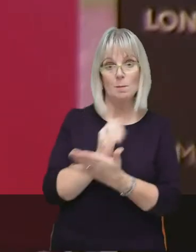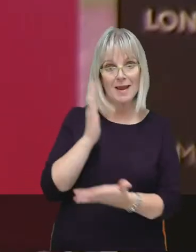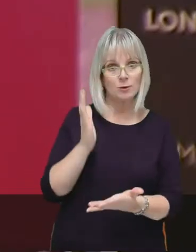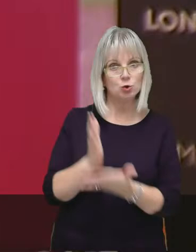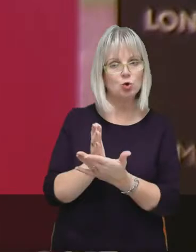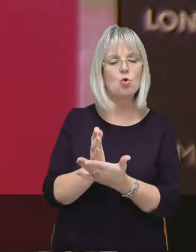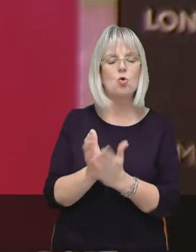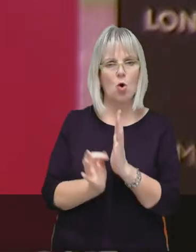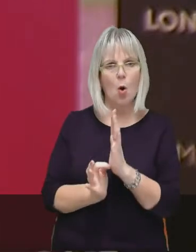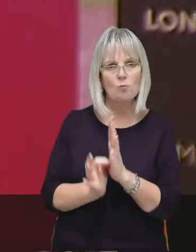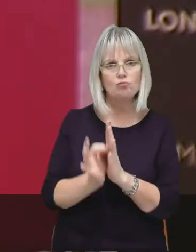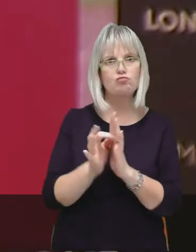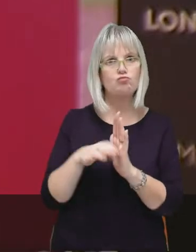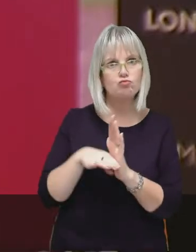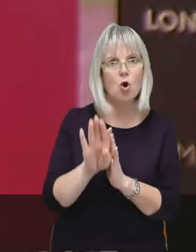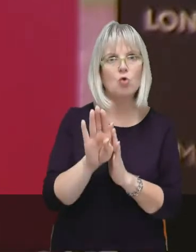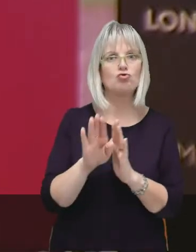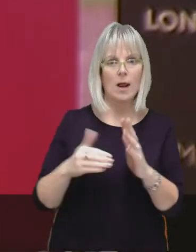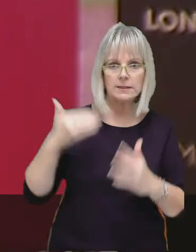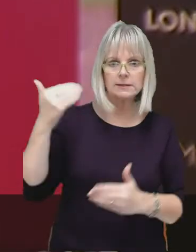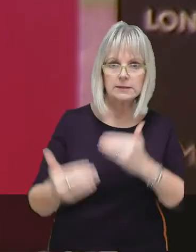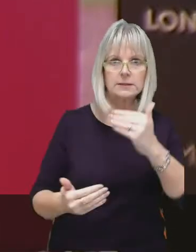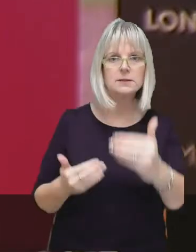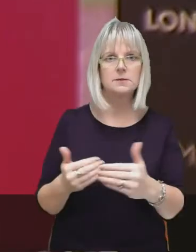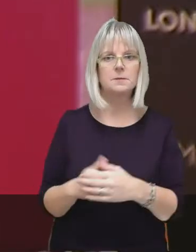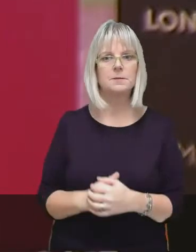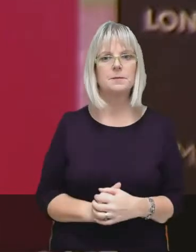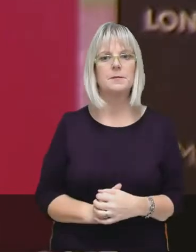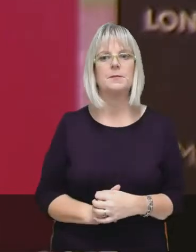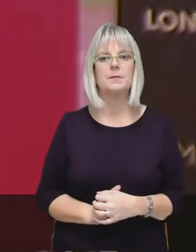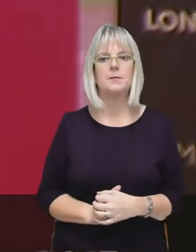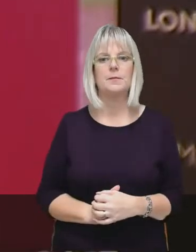Equality and opportunity are for